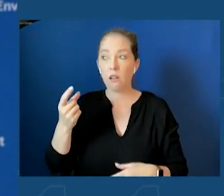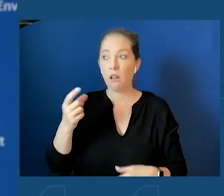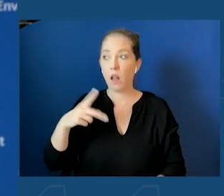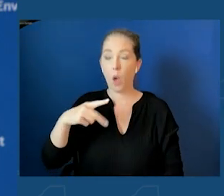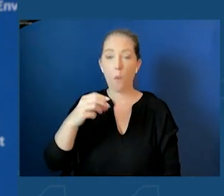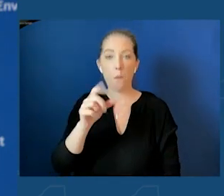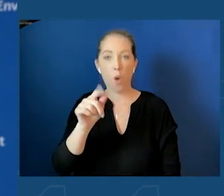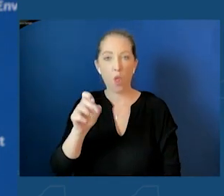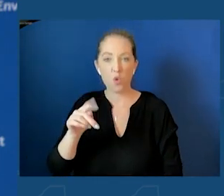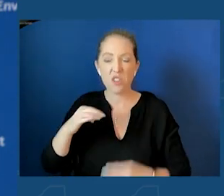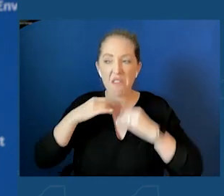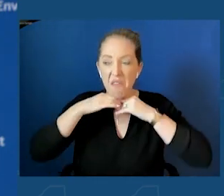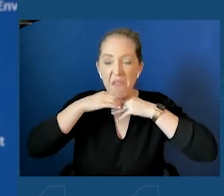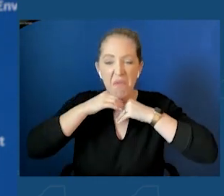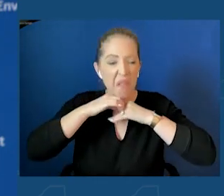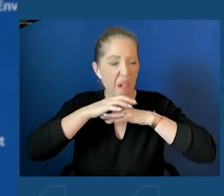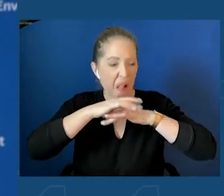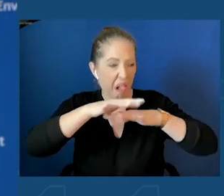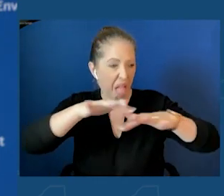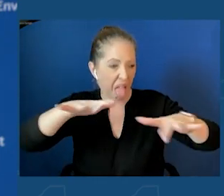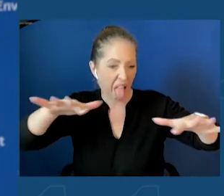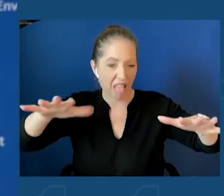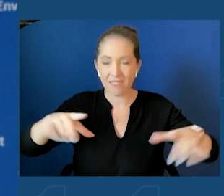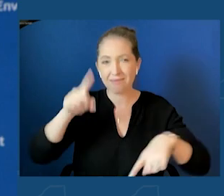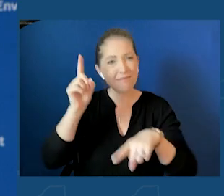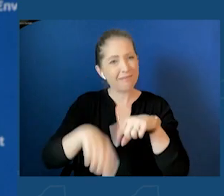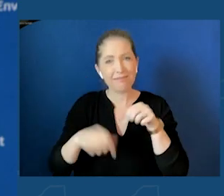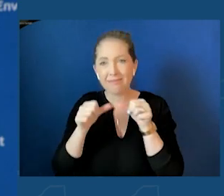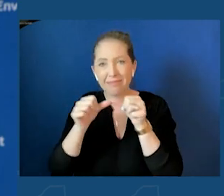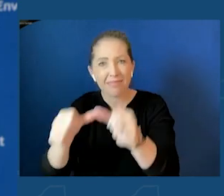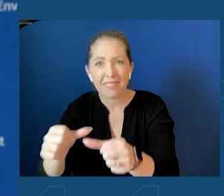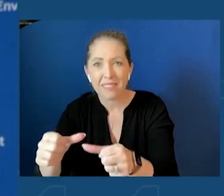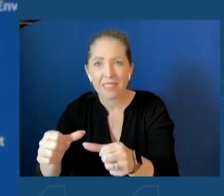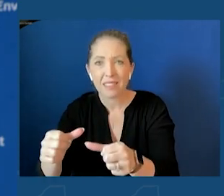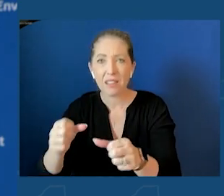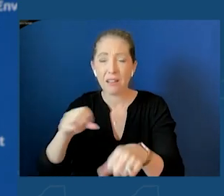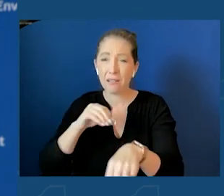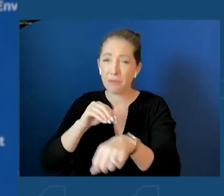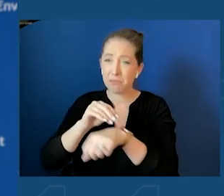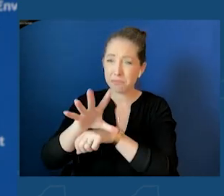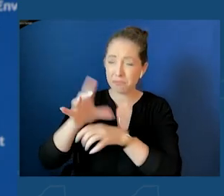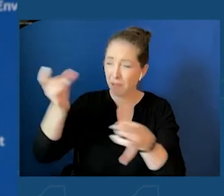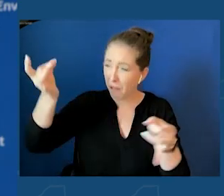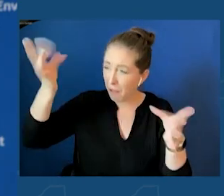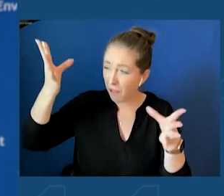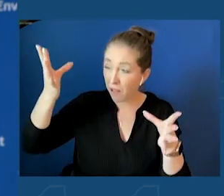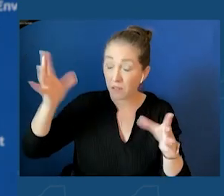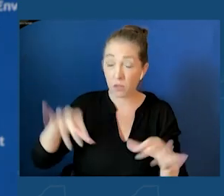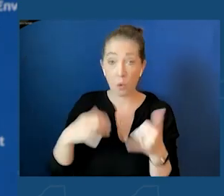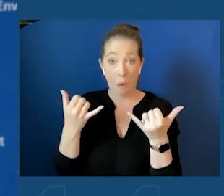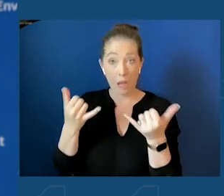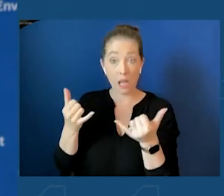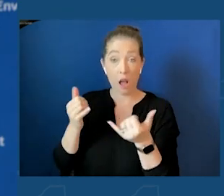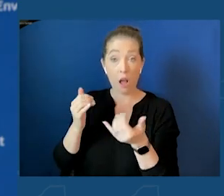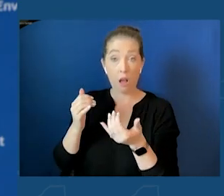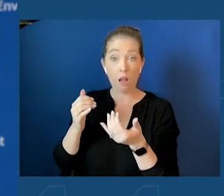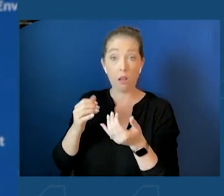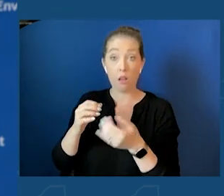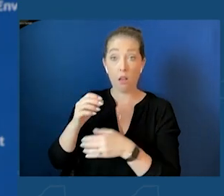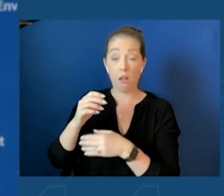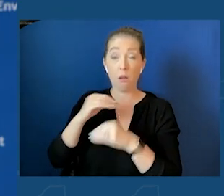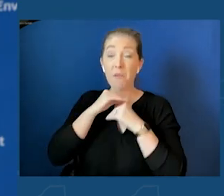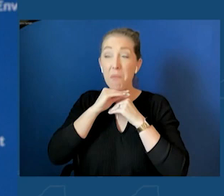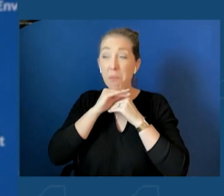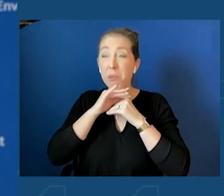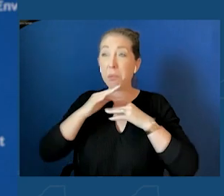we've been given, because the effect was horrific. We did turn the page. We were able to stop the excessive pollution of our air